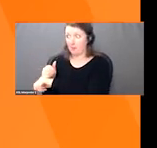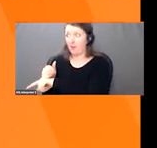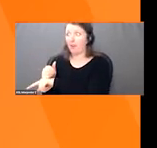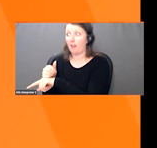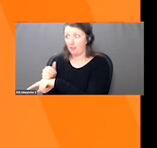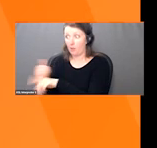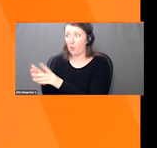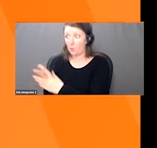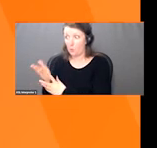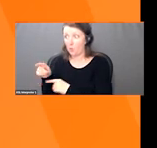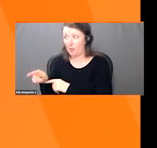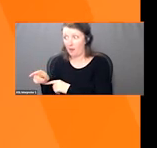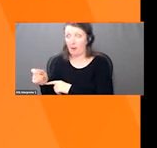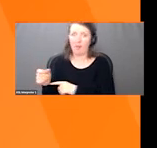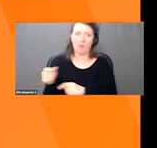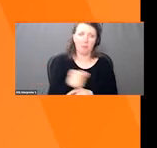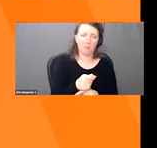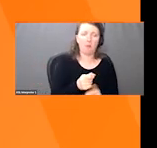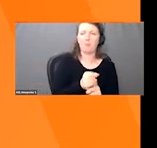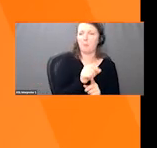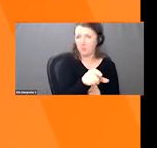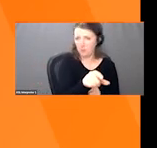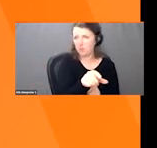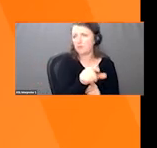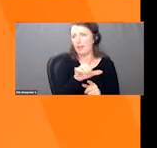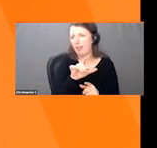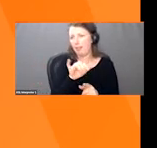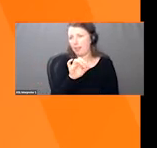as consistently and as professionally as you can.